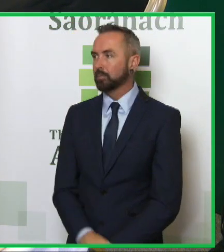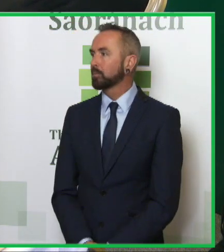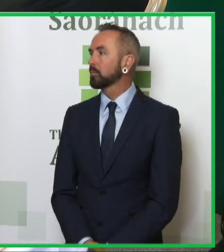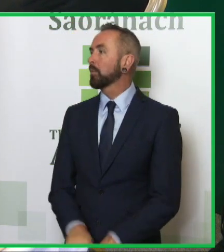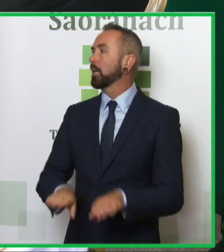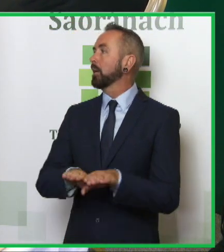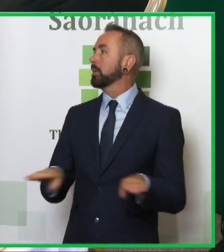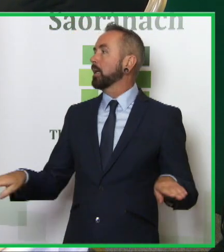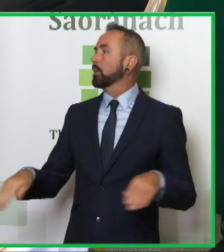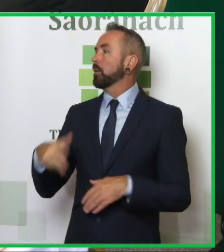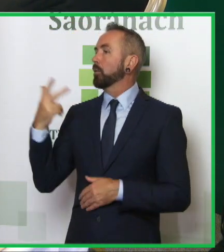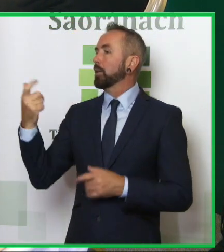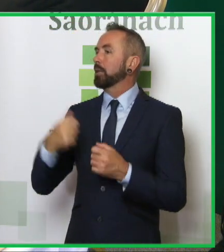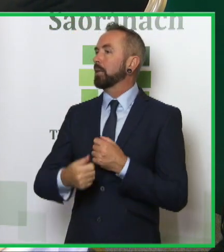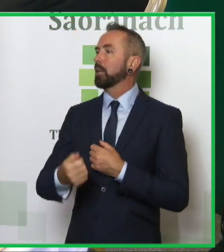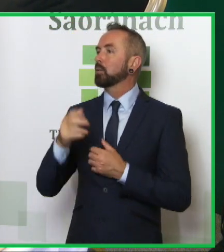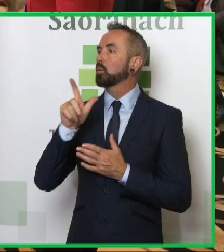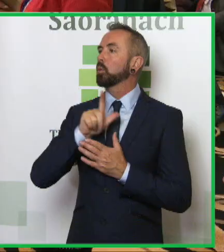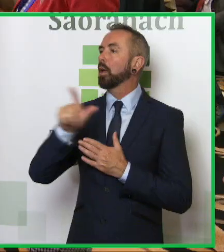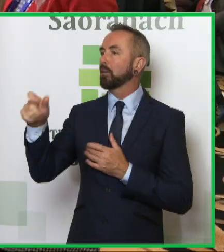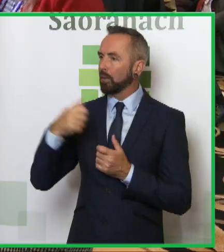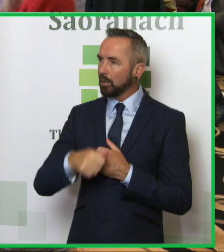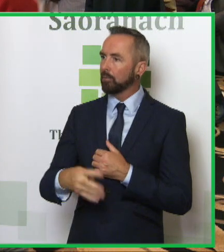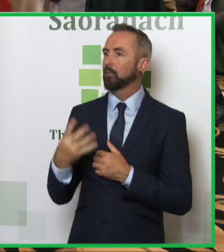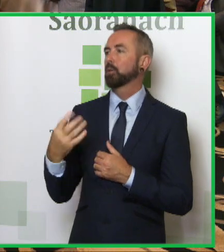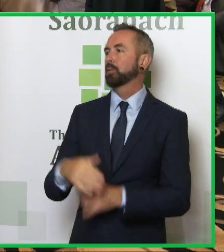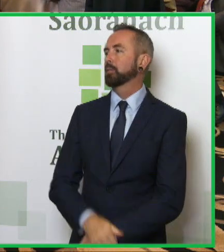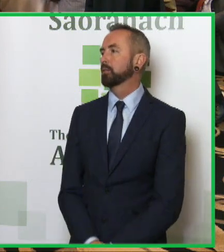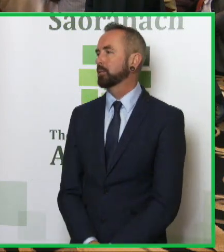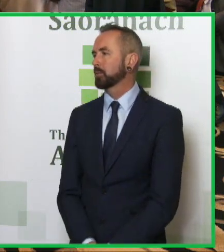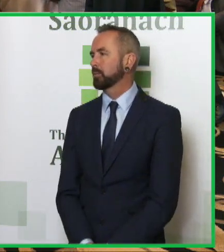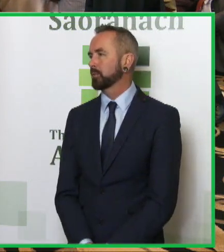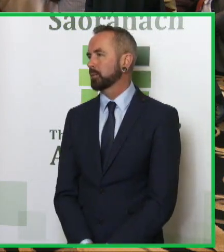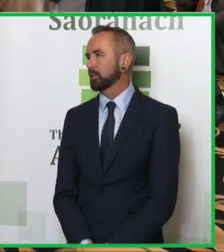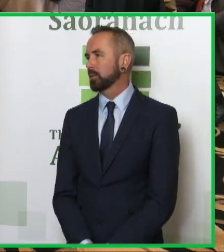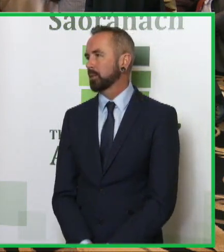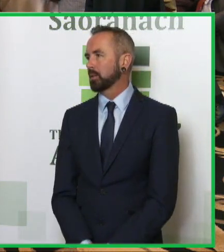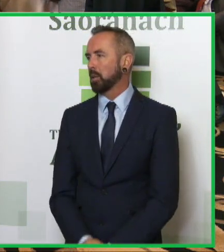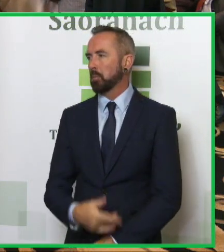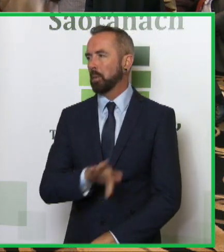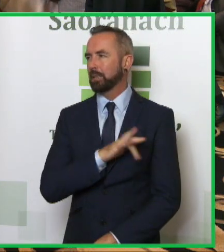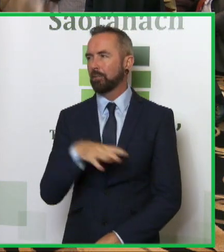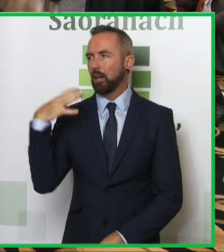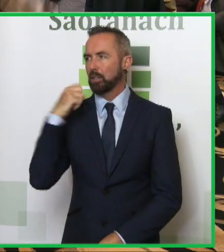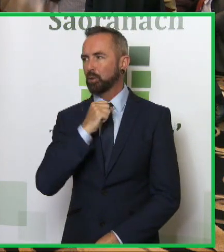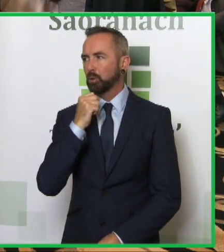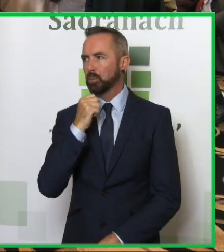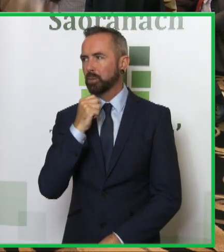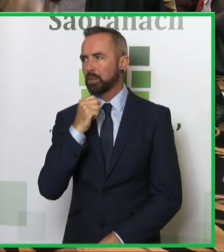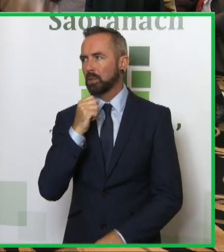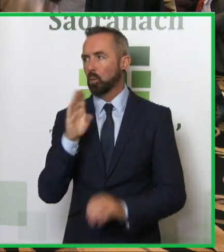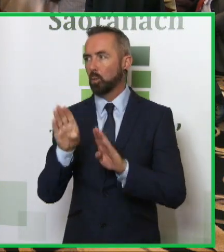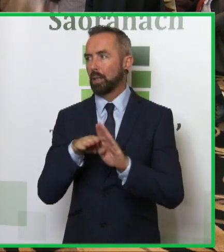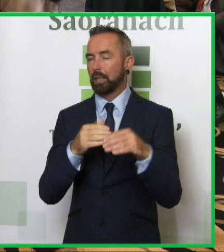4. In relation to the accountability part, I just presumed that maybe an independent body would be put together